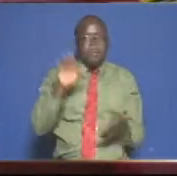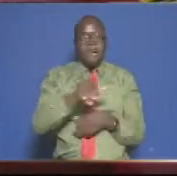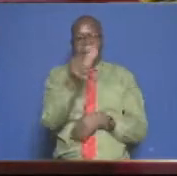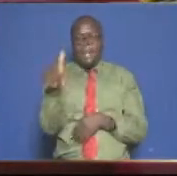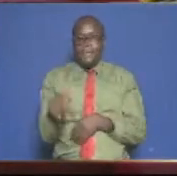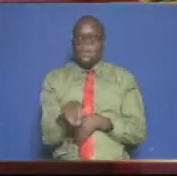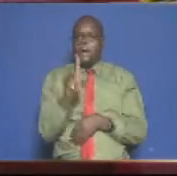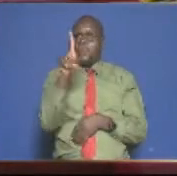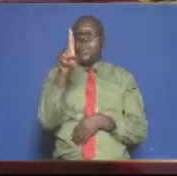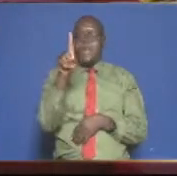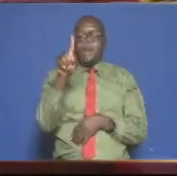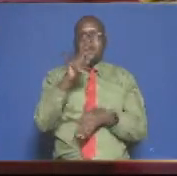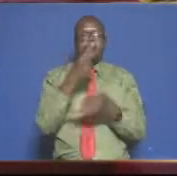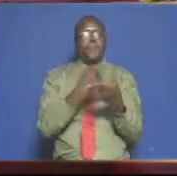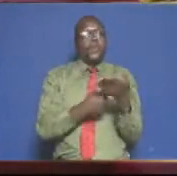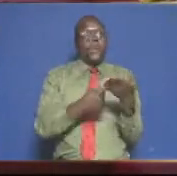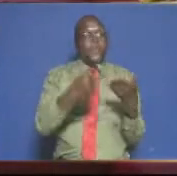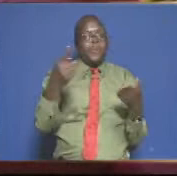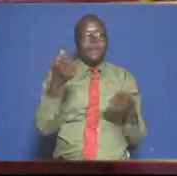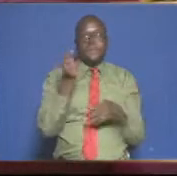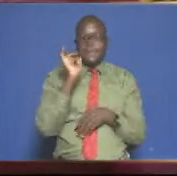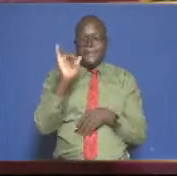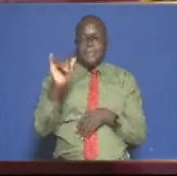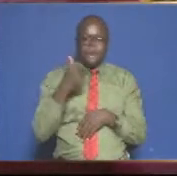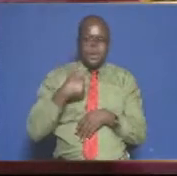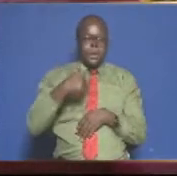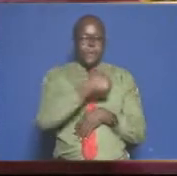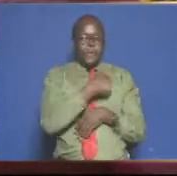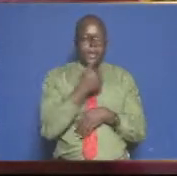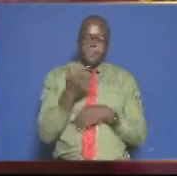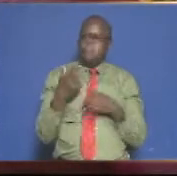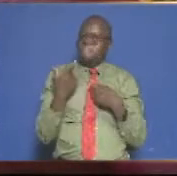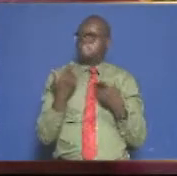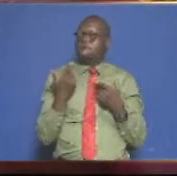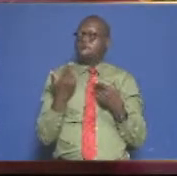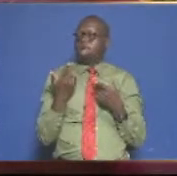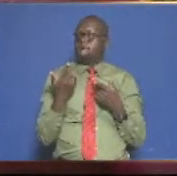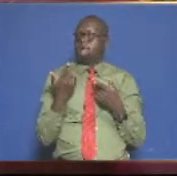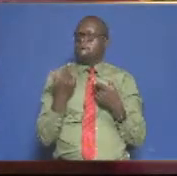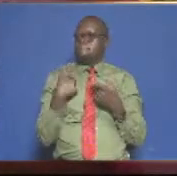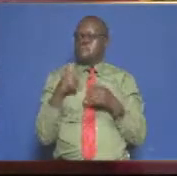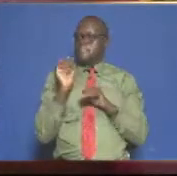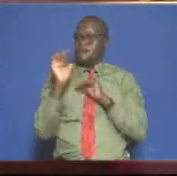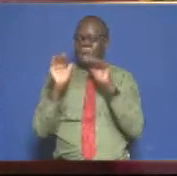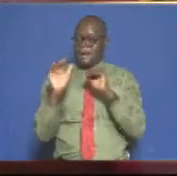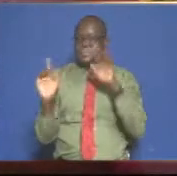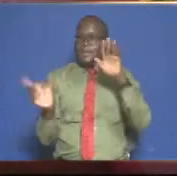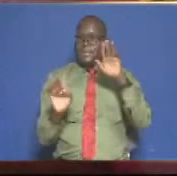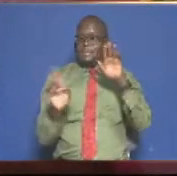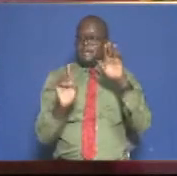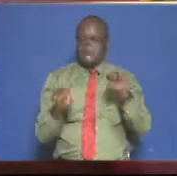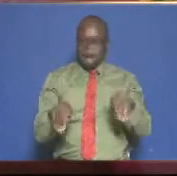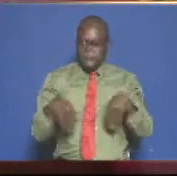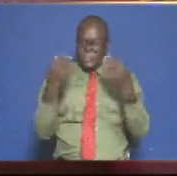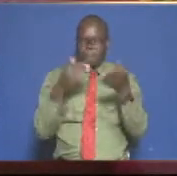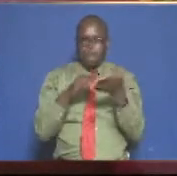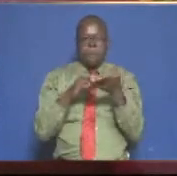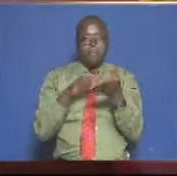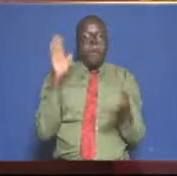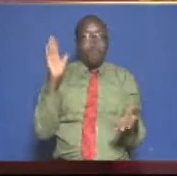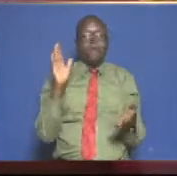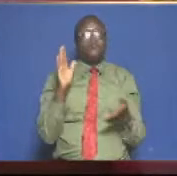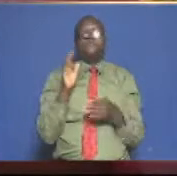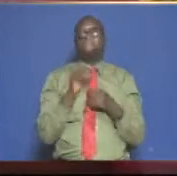extra 1 week, so that we can be able to go and be able to request the ministry to be able to furnish